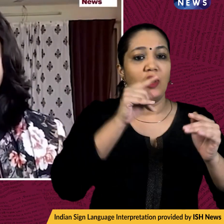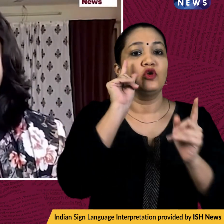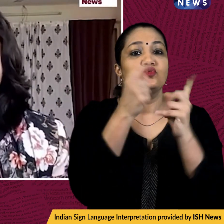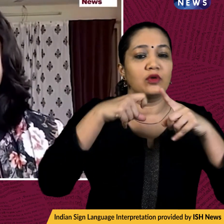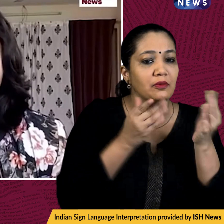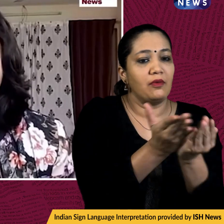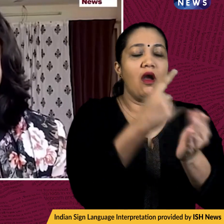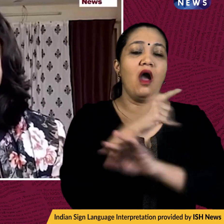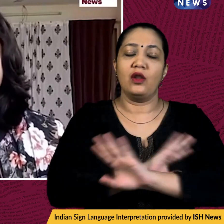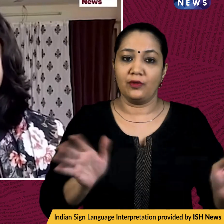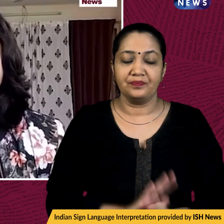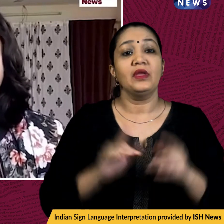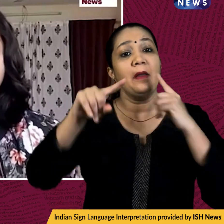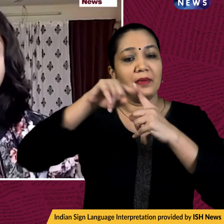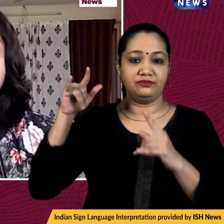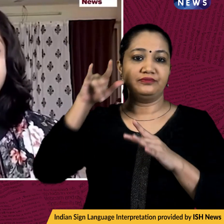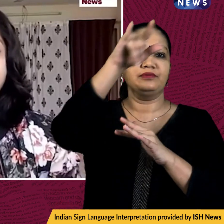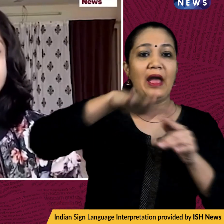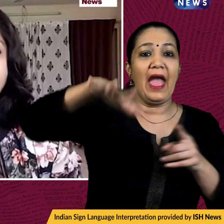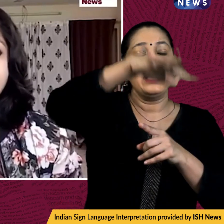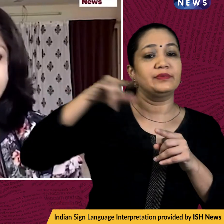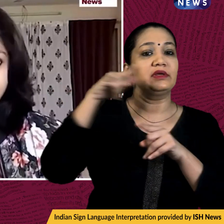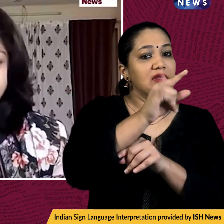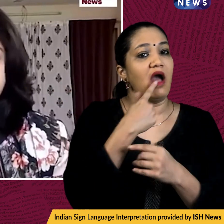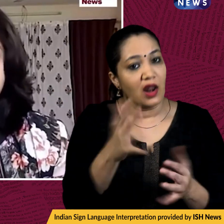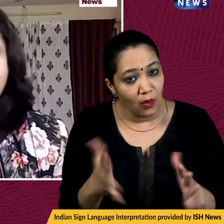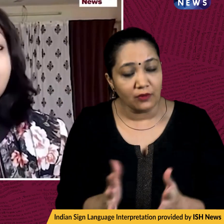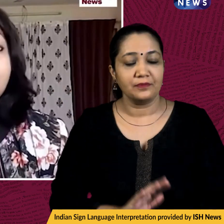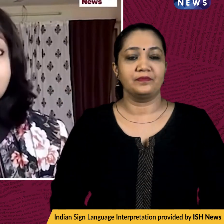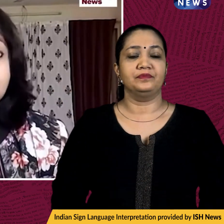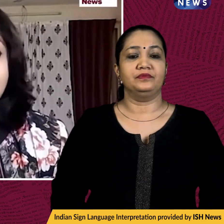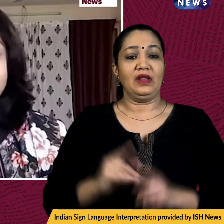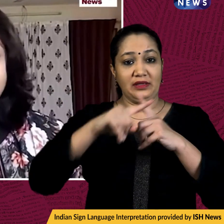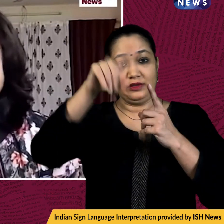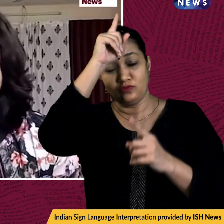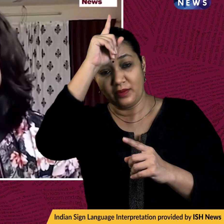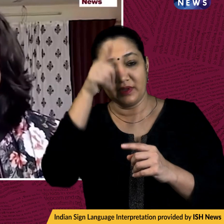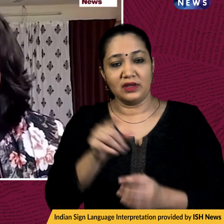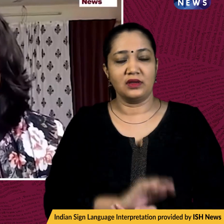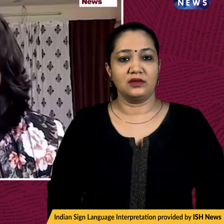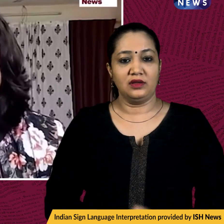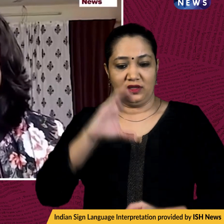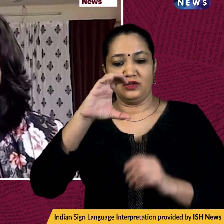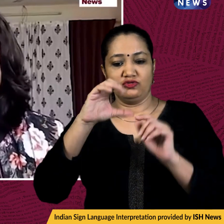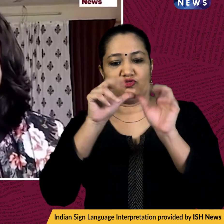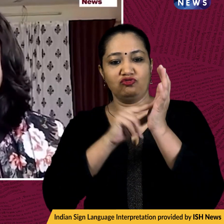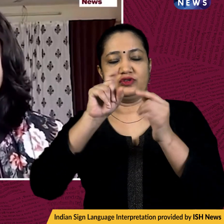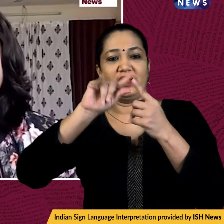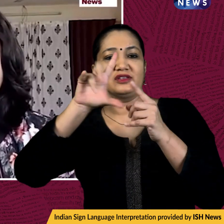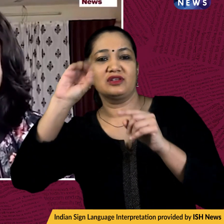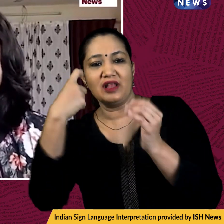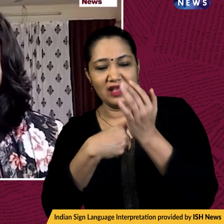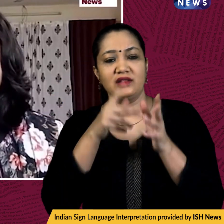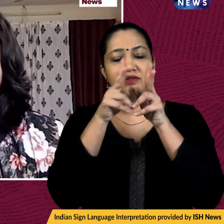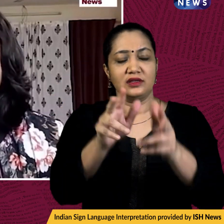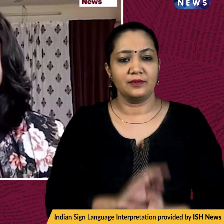has also blocked Russian planes from using its airspace. In the meantime, Germany's chancellor has